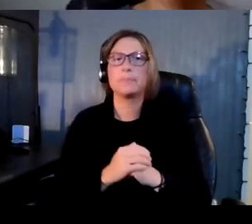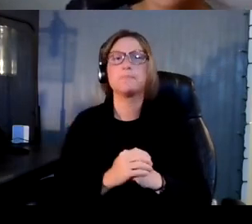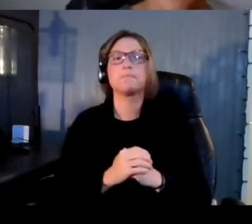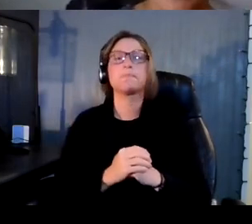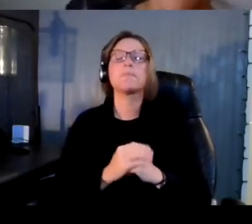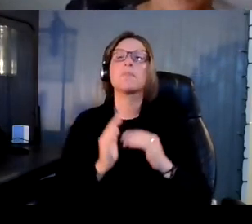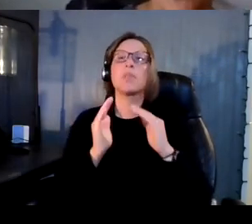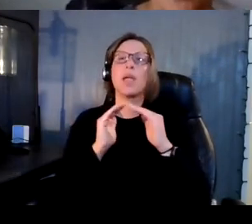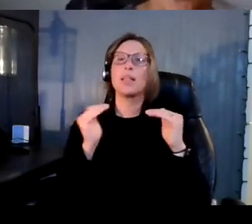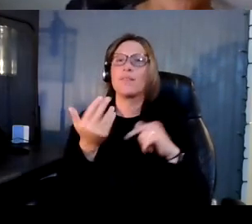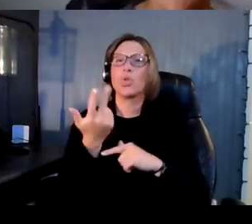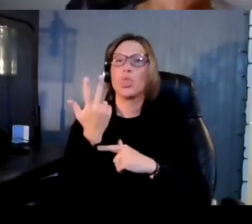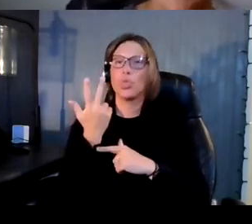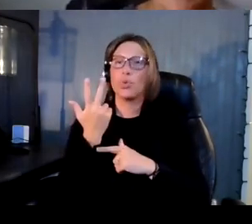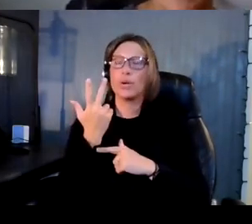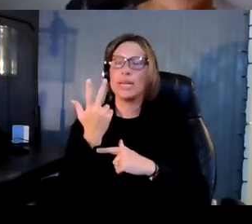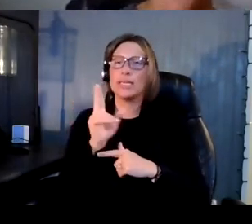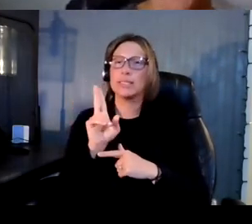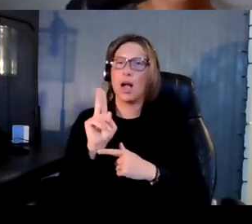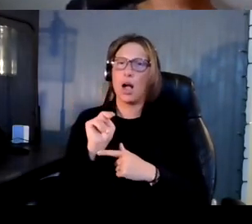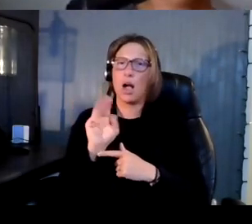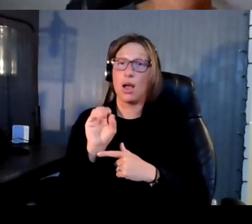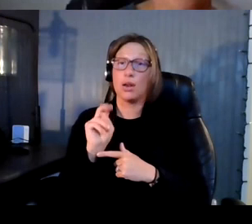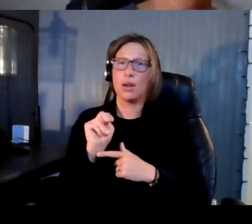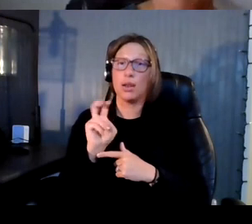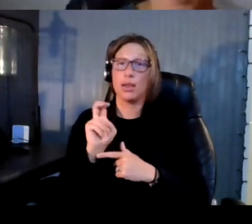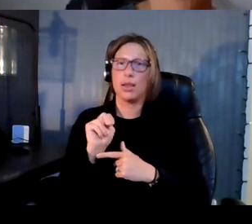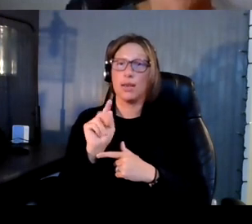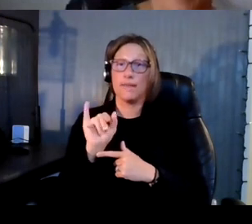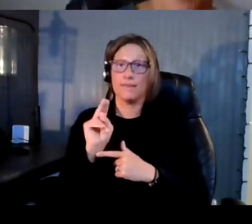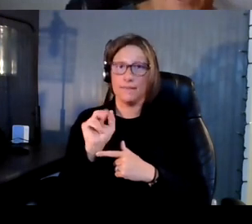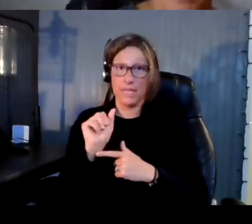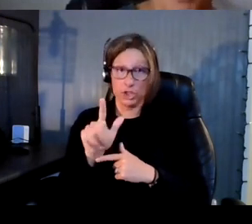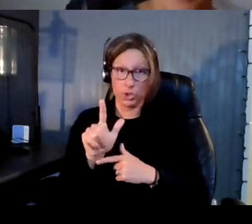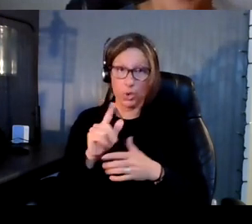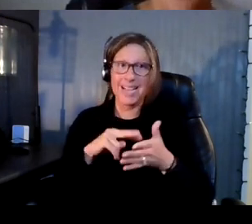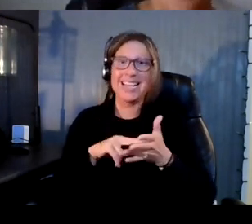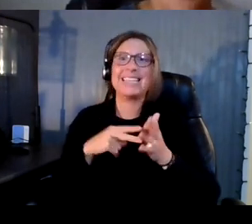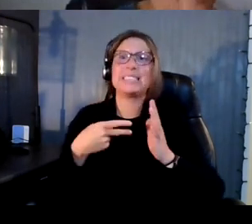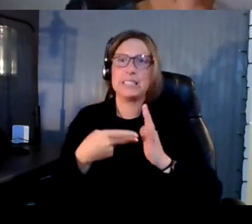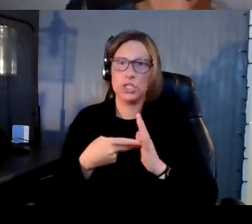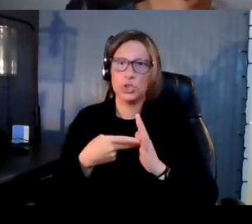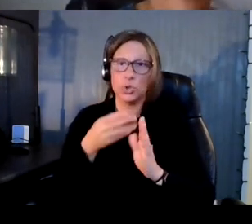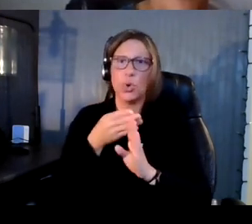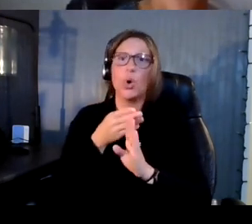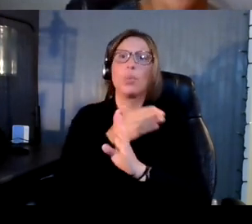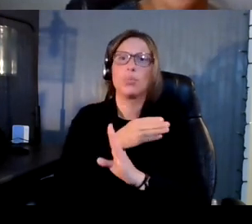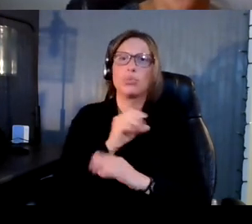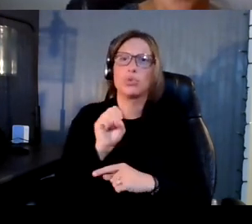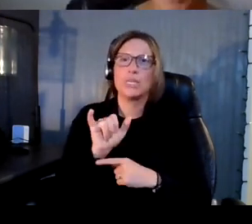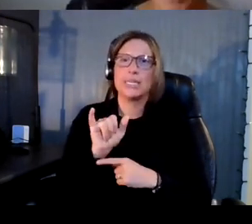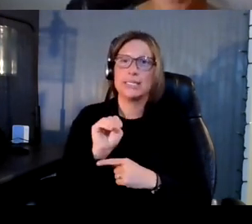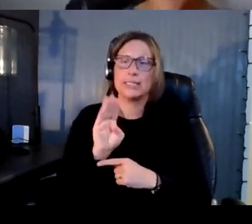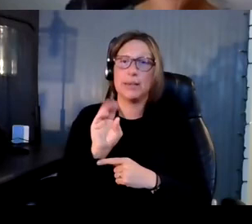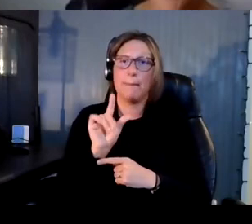is unconventional, intentional, pre-symbolic communication. That's a lot.